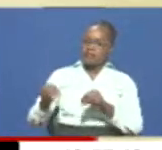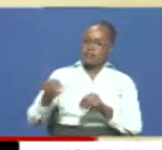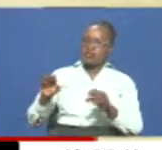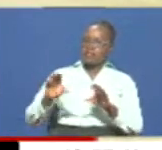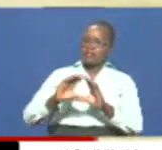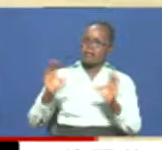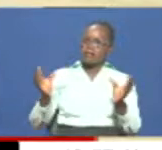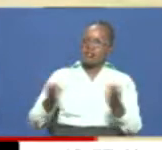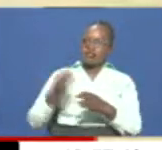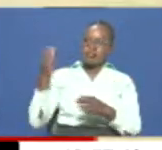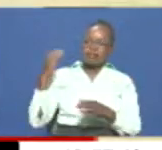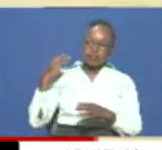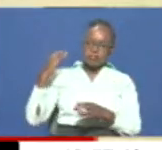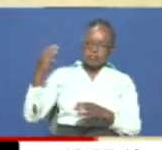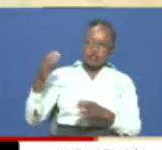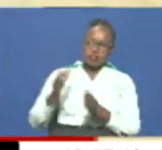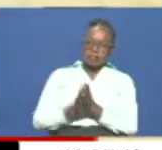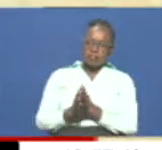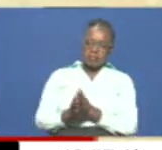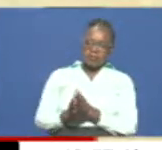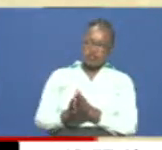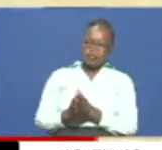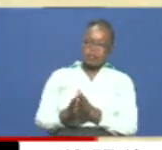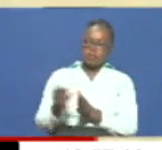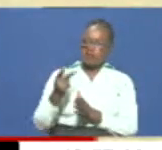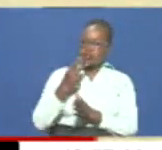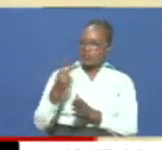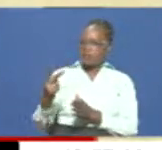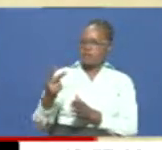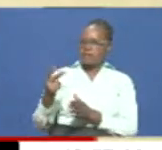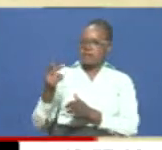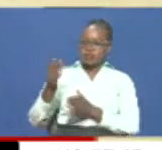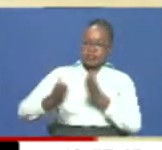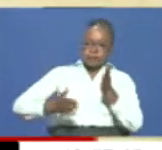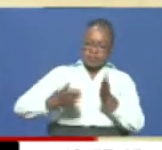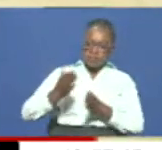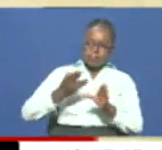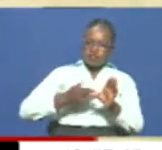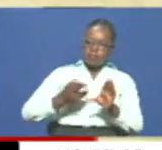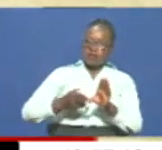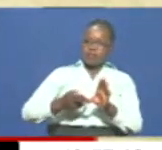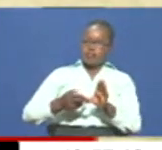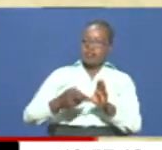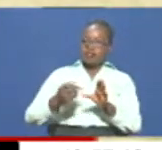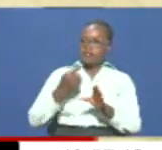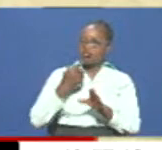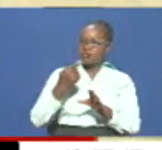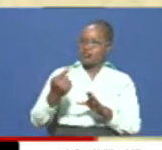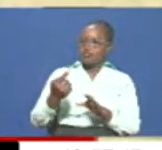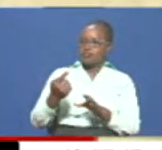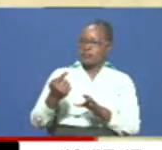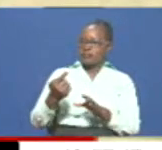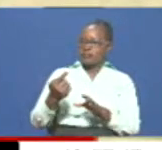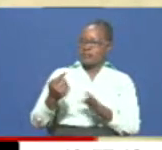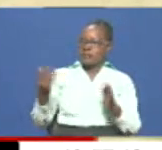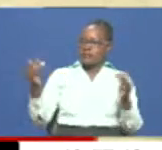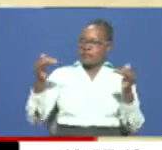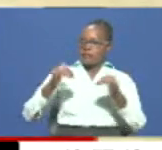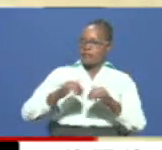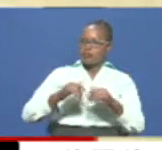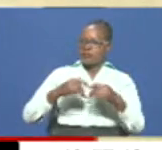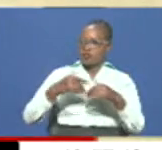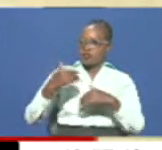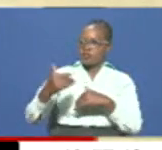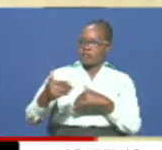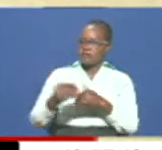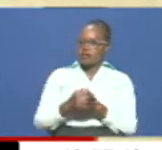just close to 200 athletes who are just taking part in this one-day seminar that will be heading next to Machakos. And I'll be also